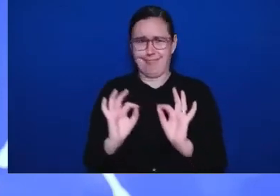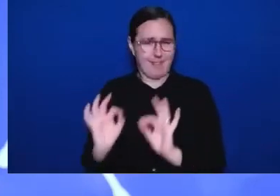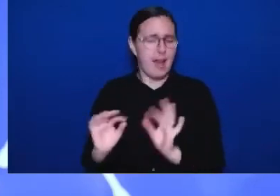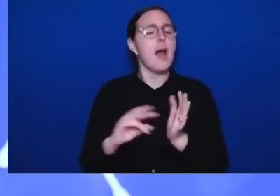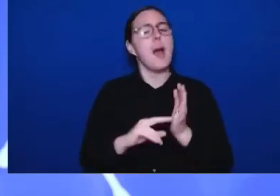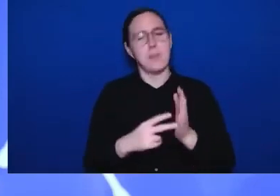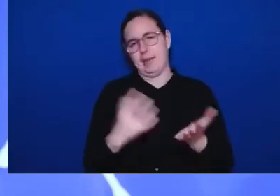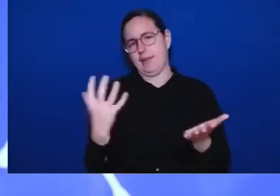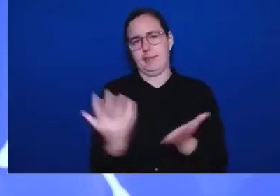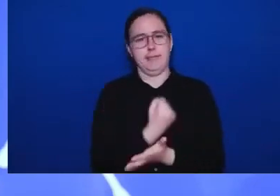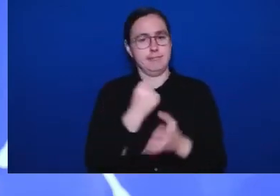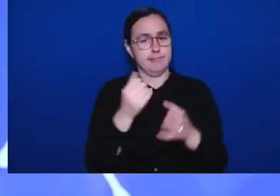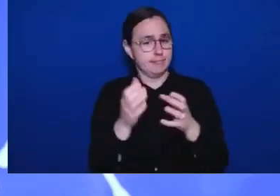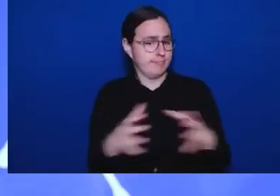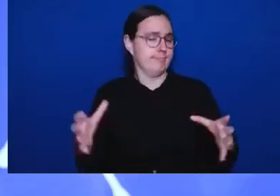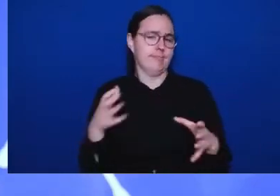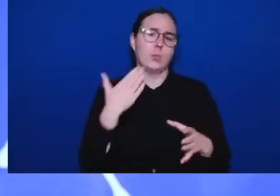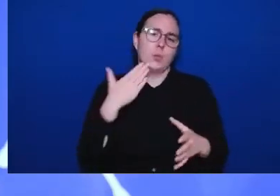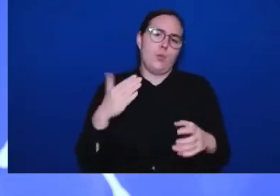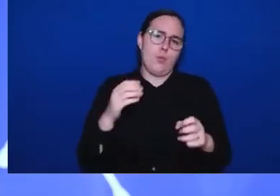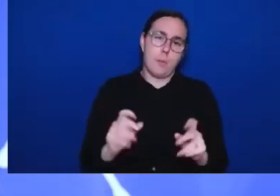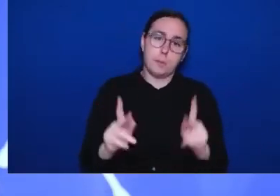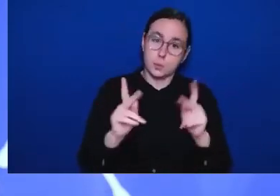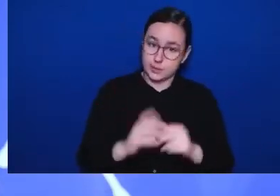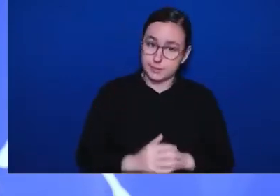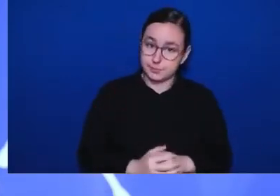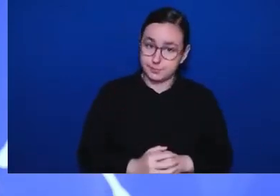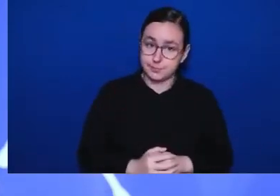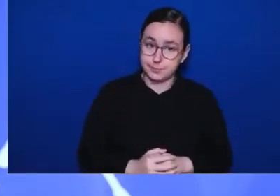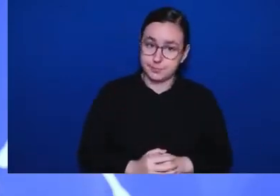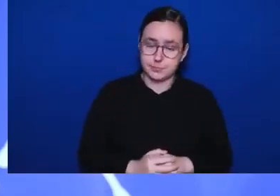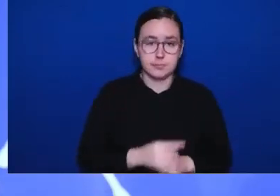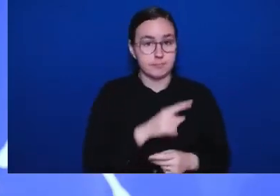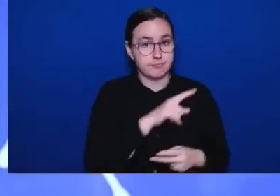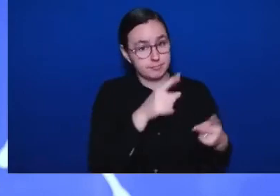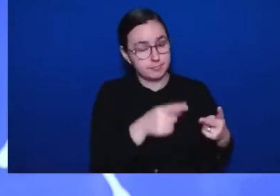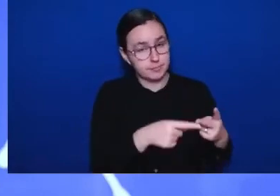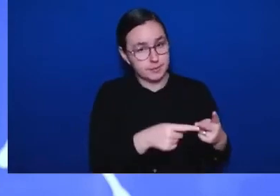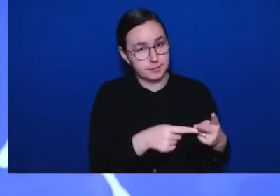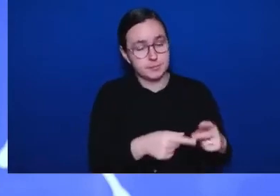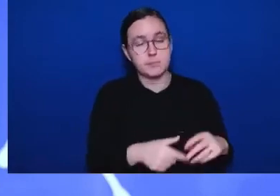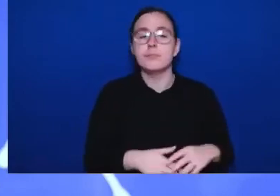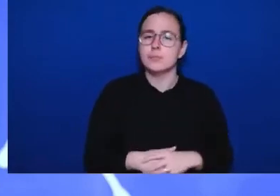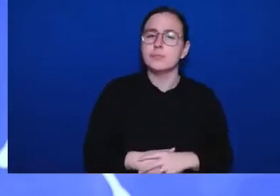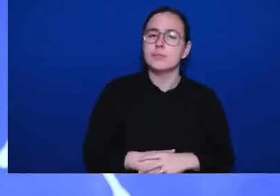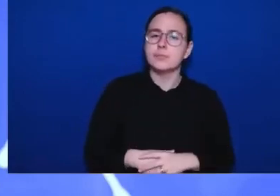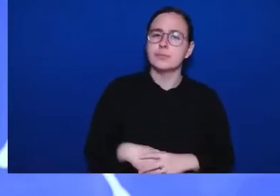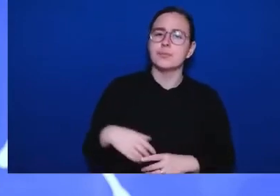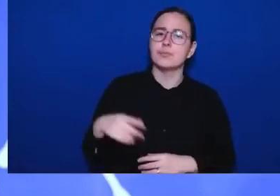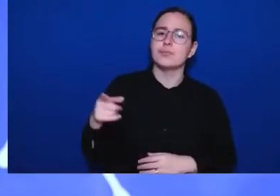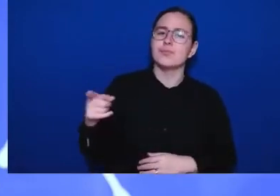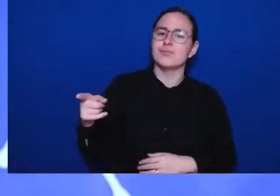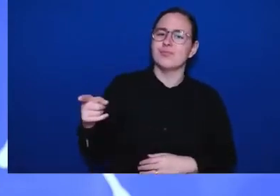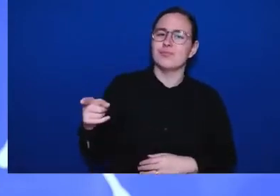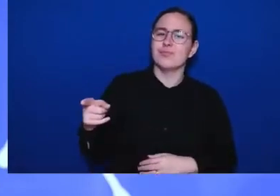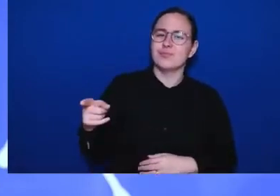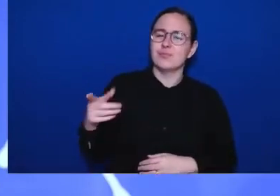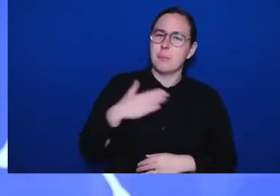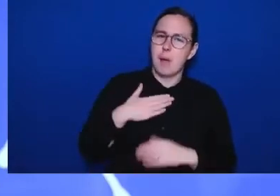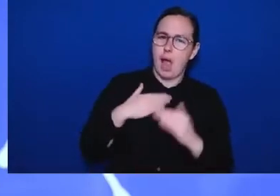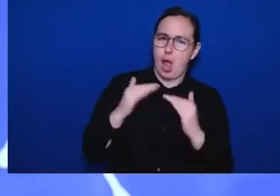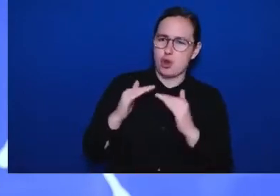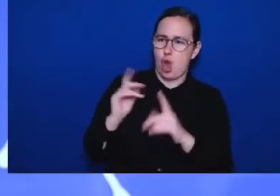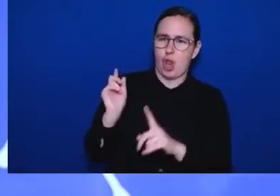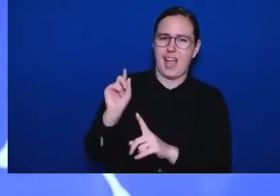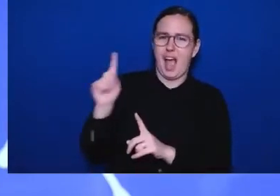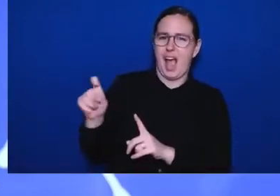Do you have a follow-up, Josh? Thank you. And just as a follow-up, I just want to repeat the question my colleague asked earlier in French. We know